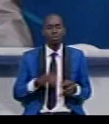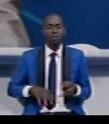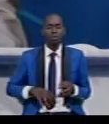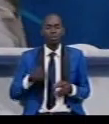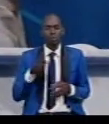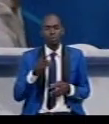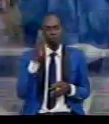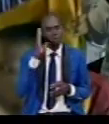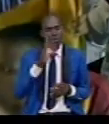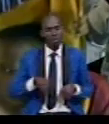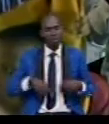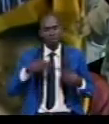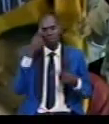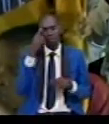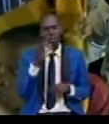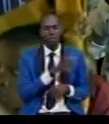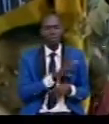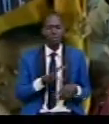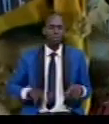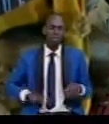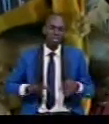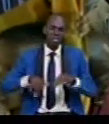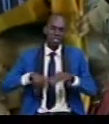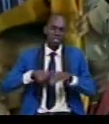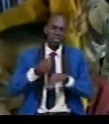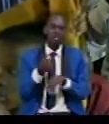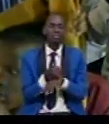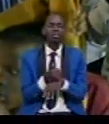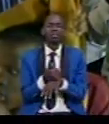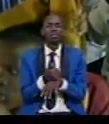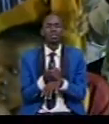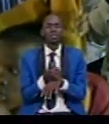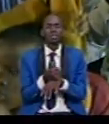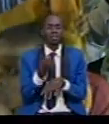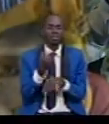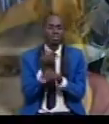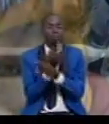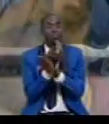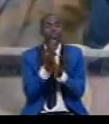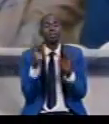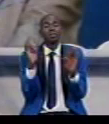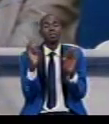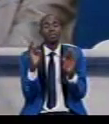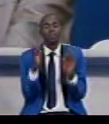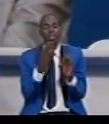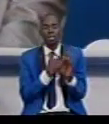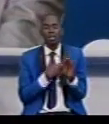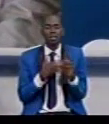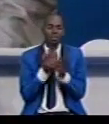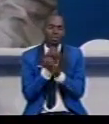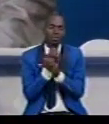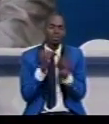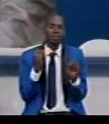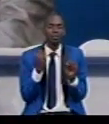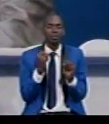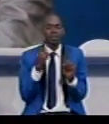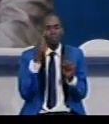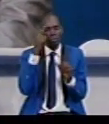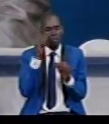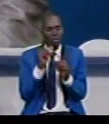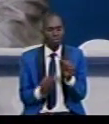for Christ. Confirm the freedom and the salvation for